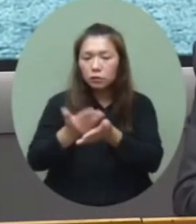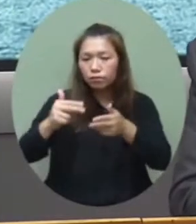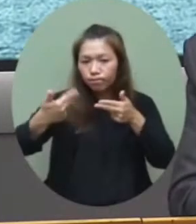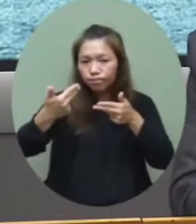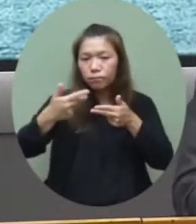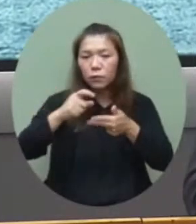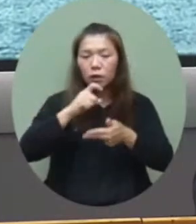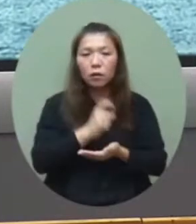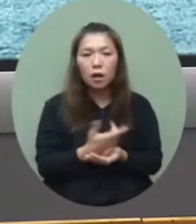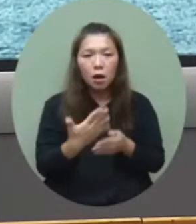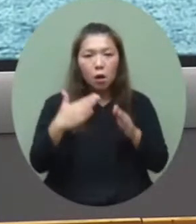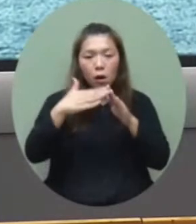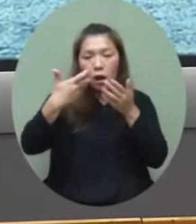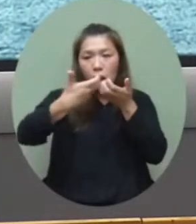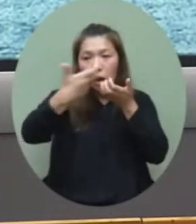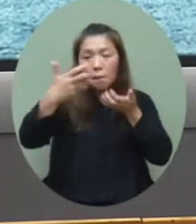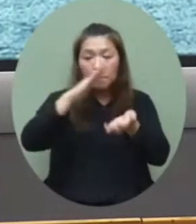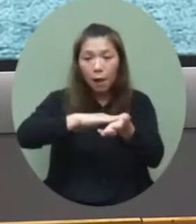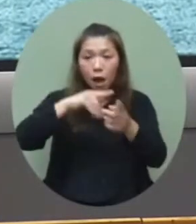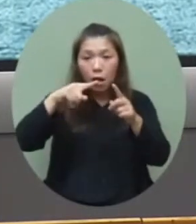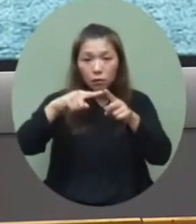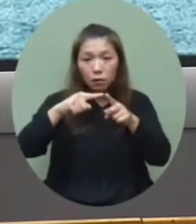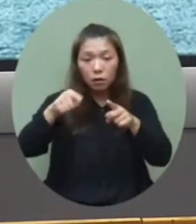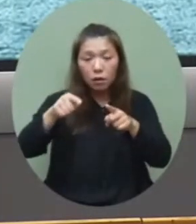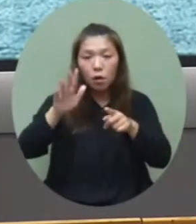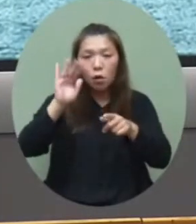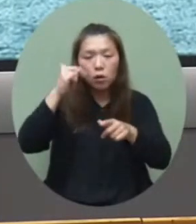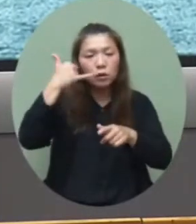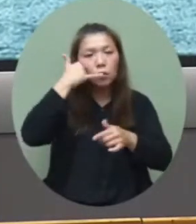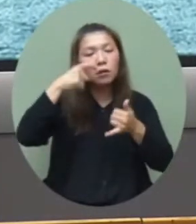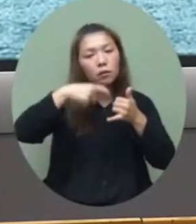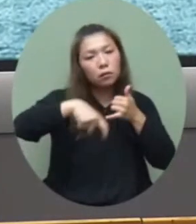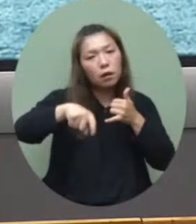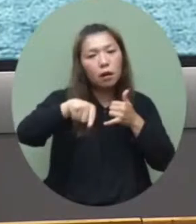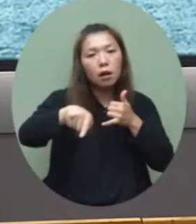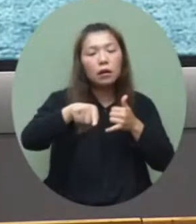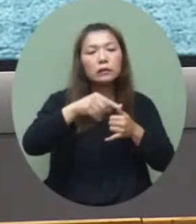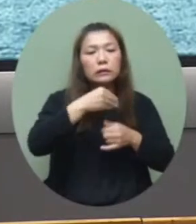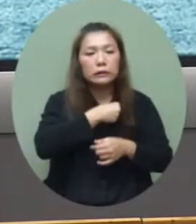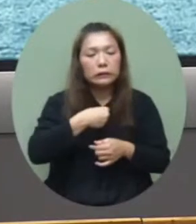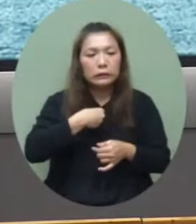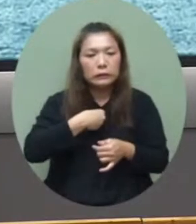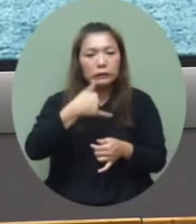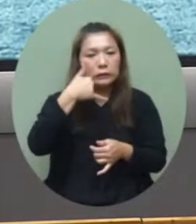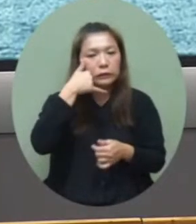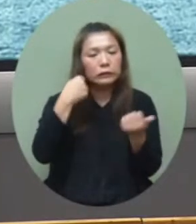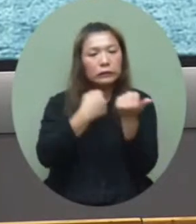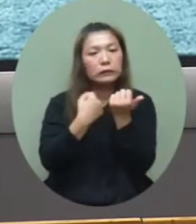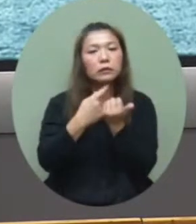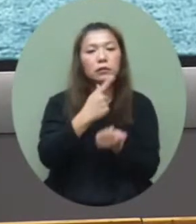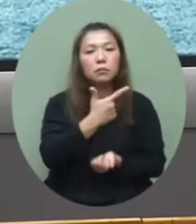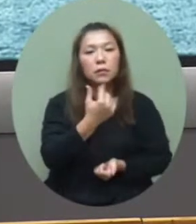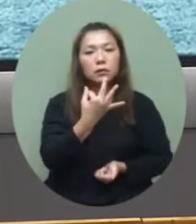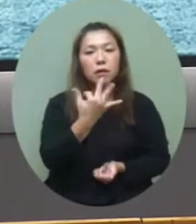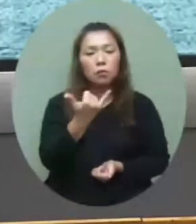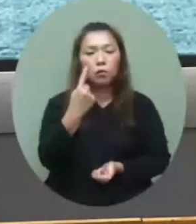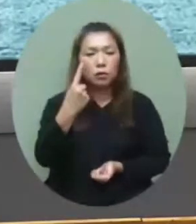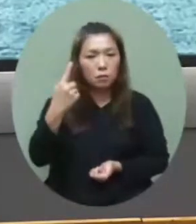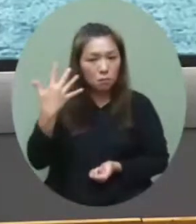teleconsultation service for patients. For patients under home isolation, they can ring the support hotline